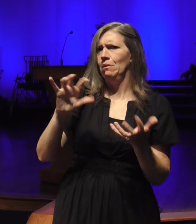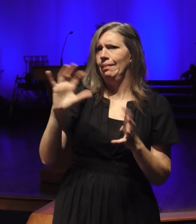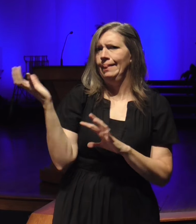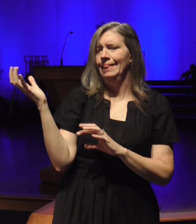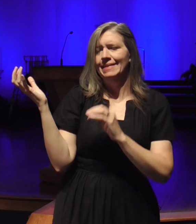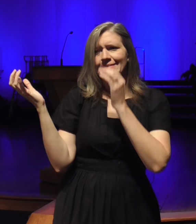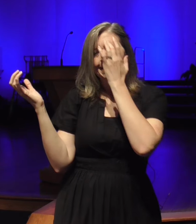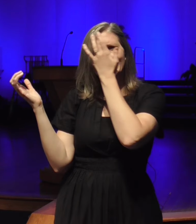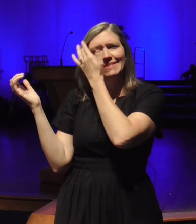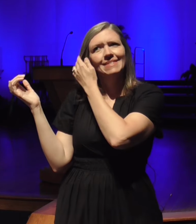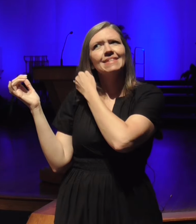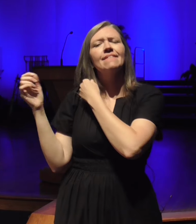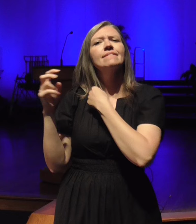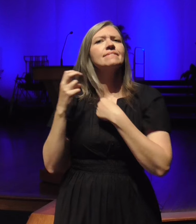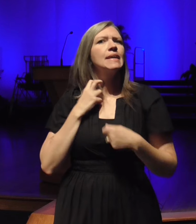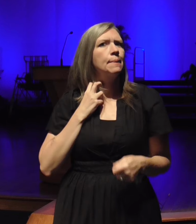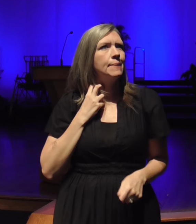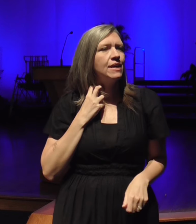in church, Barbara?